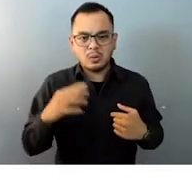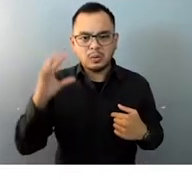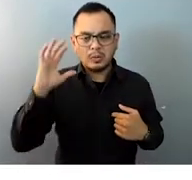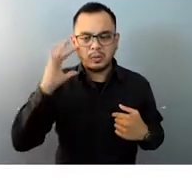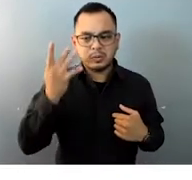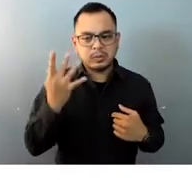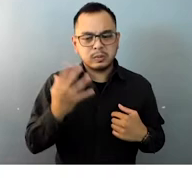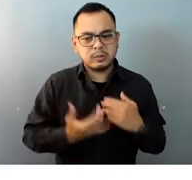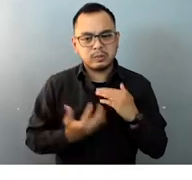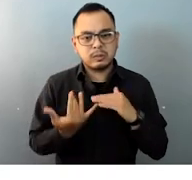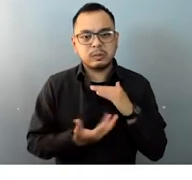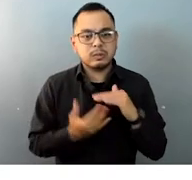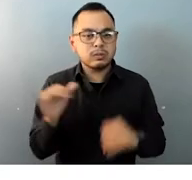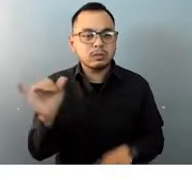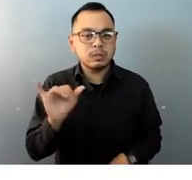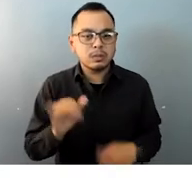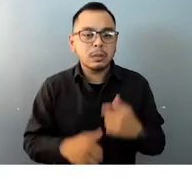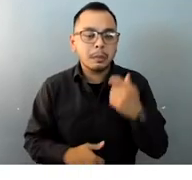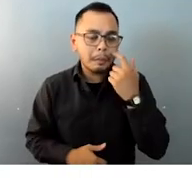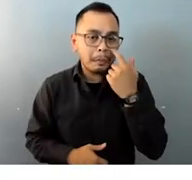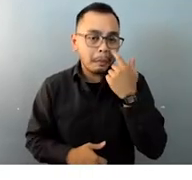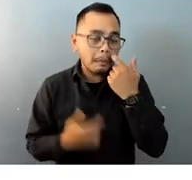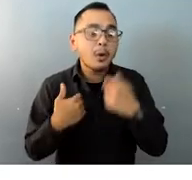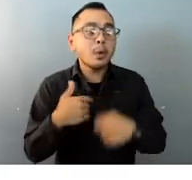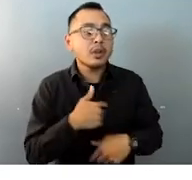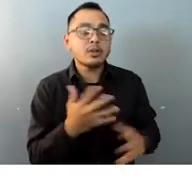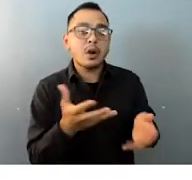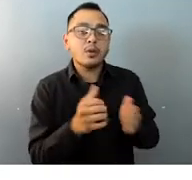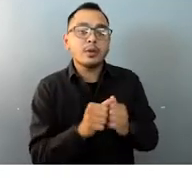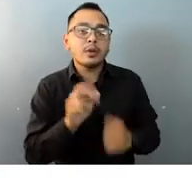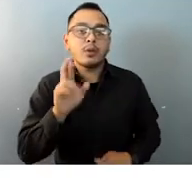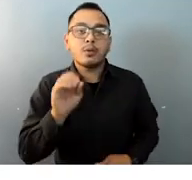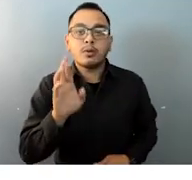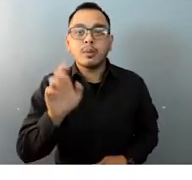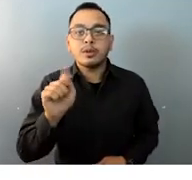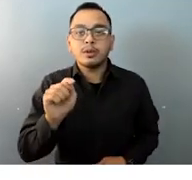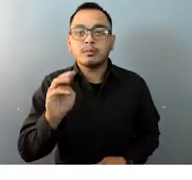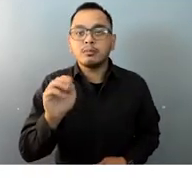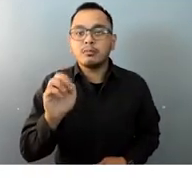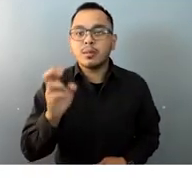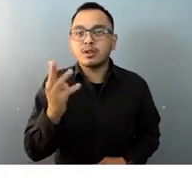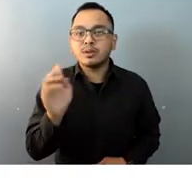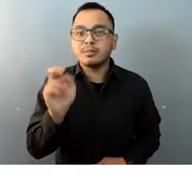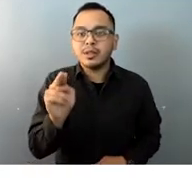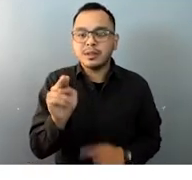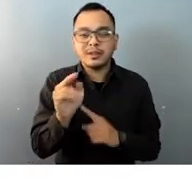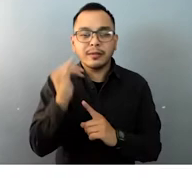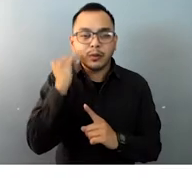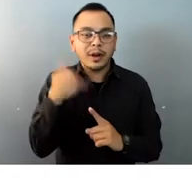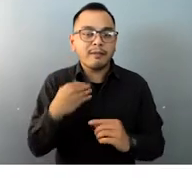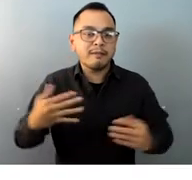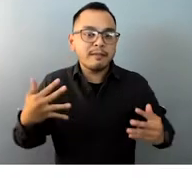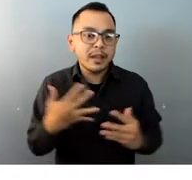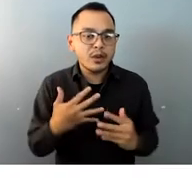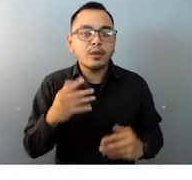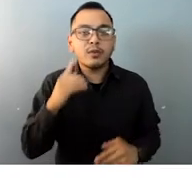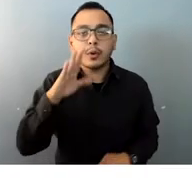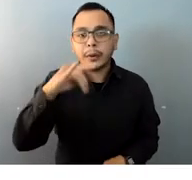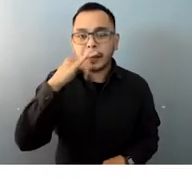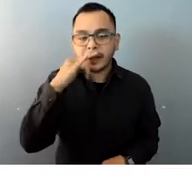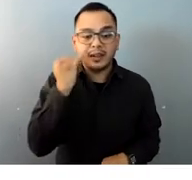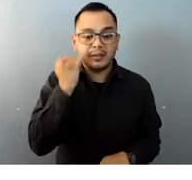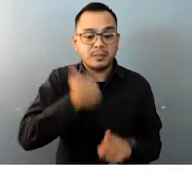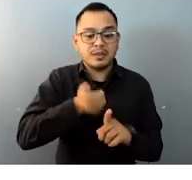run cold. We were just talking with Robert Marchman, who was talking about the fear that you have for your child as a